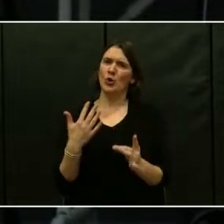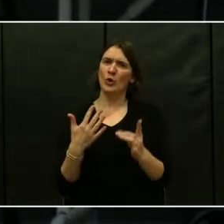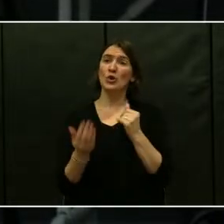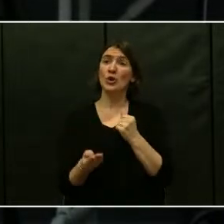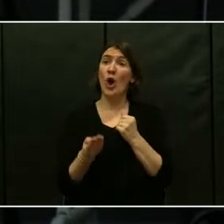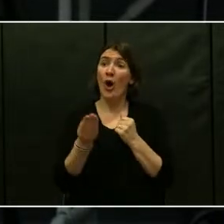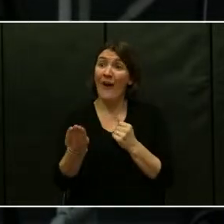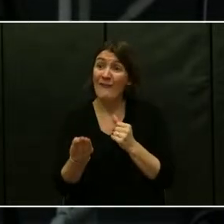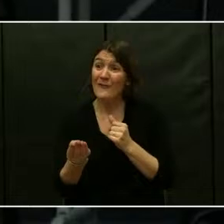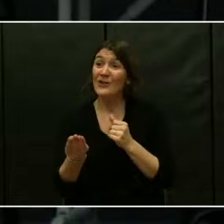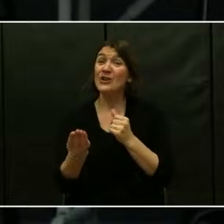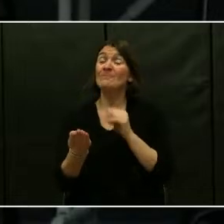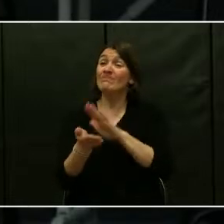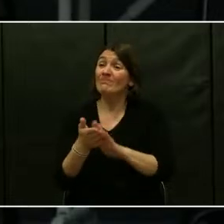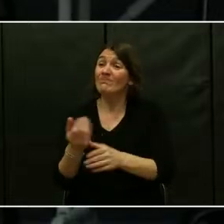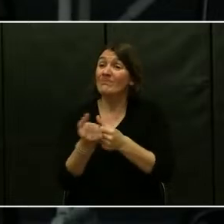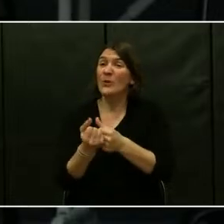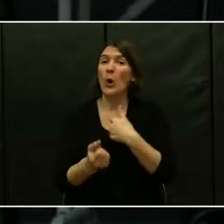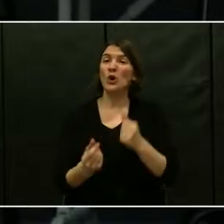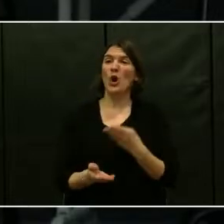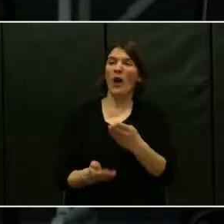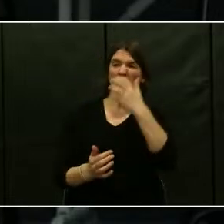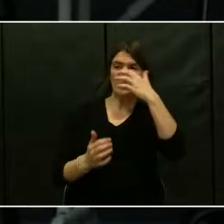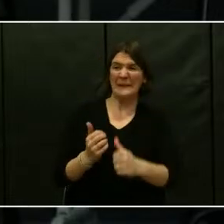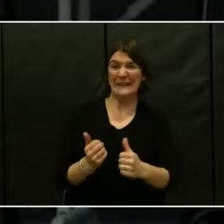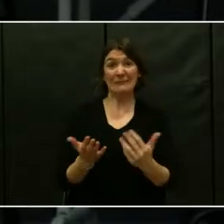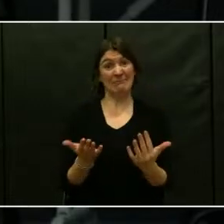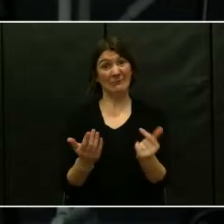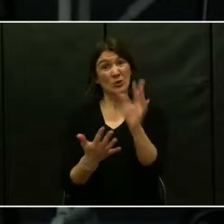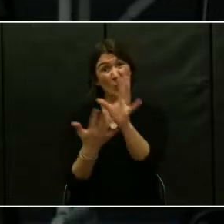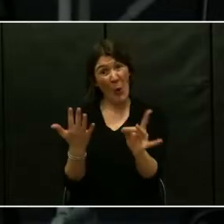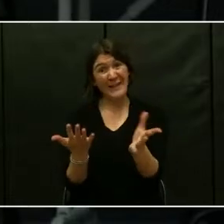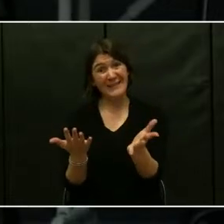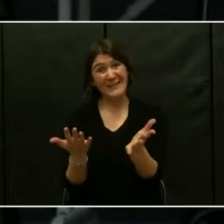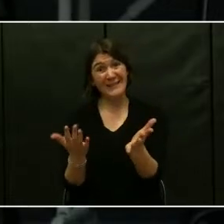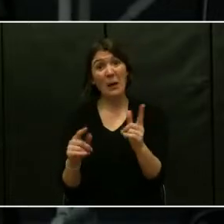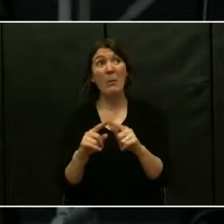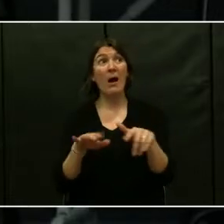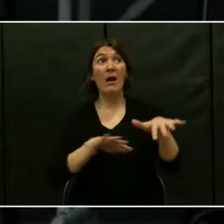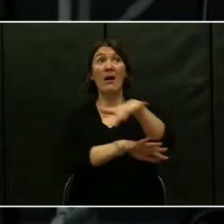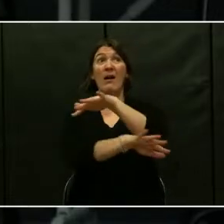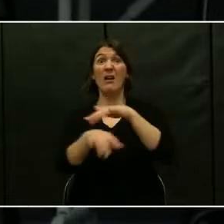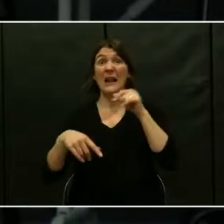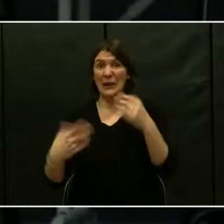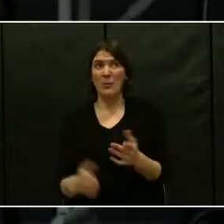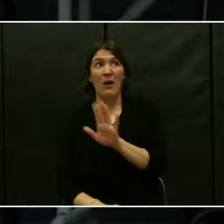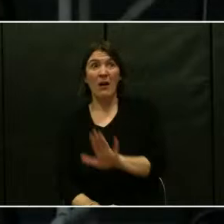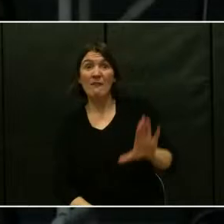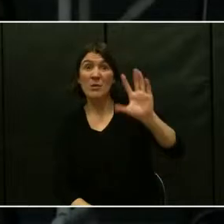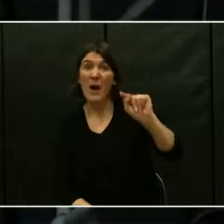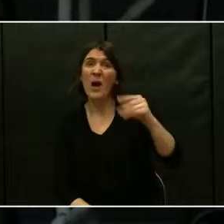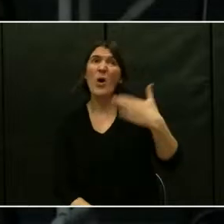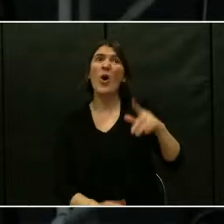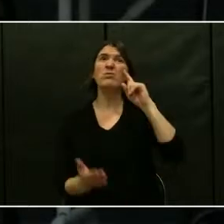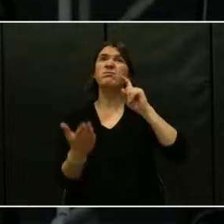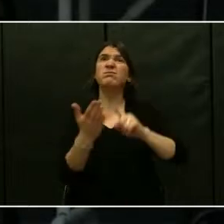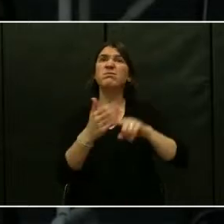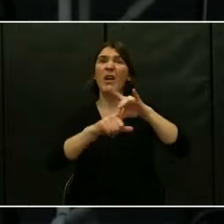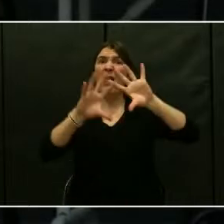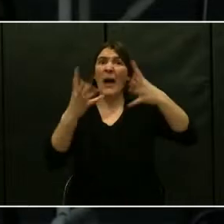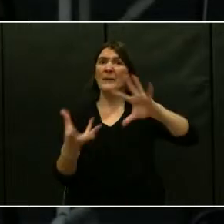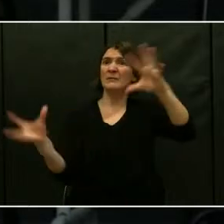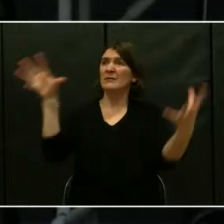cruelty or not meanwhile all around Vermont climate change is threatening our way of